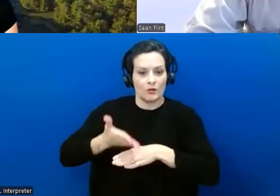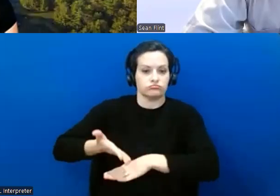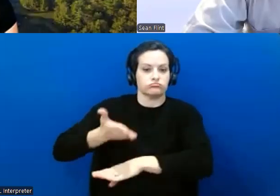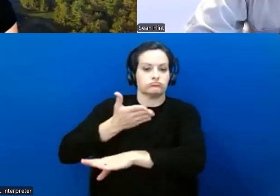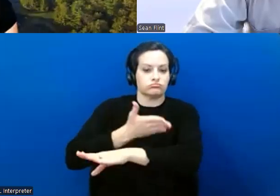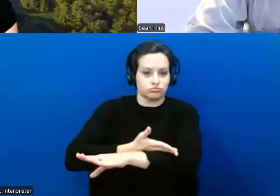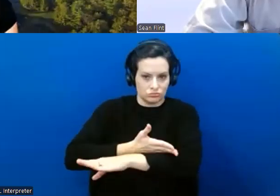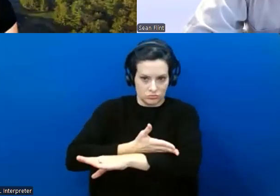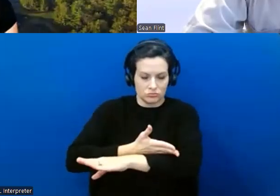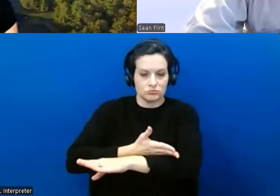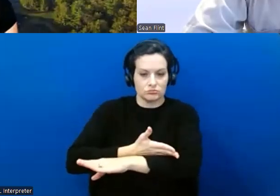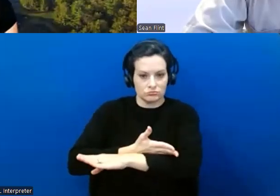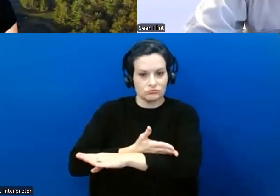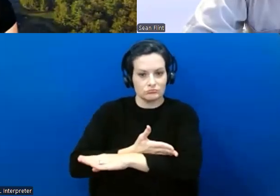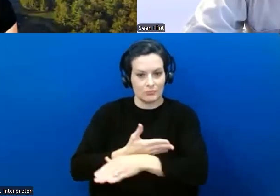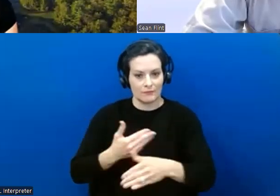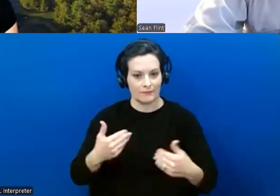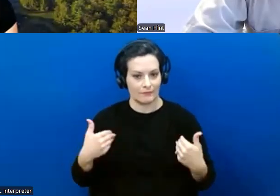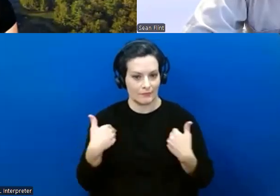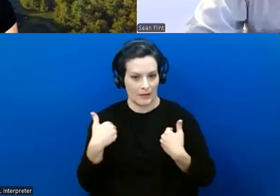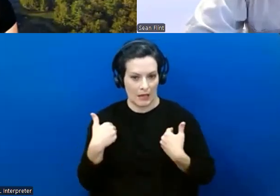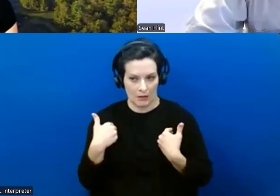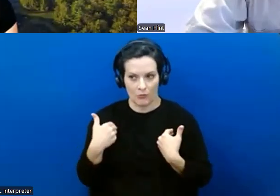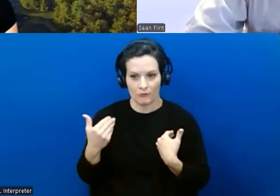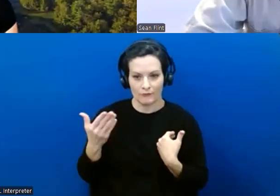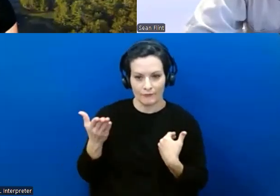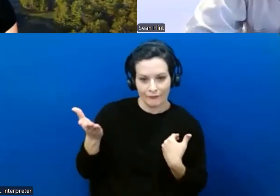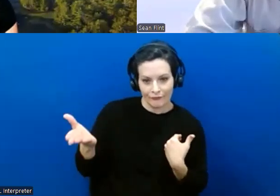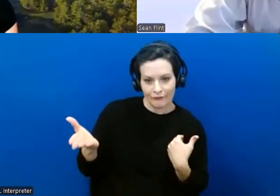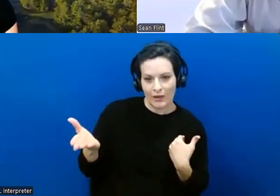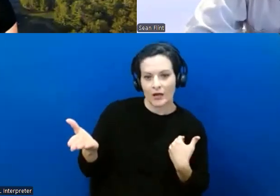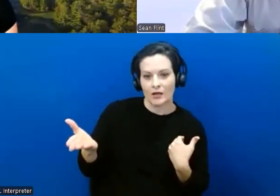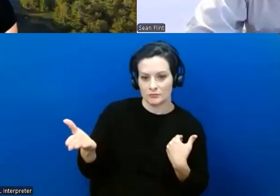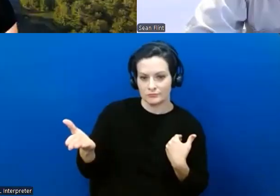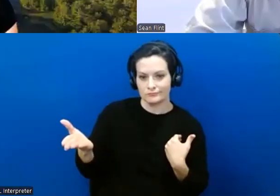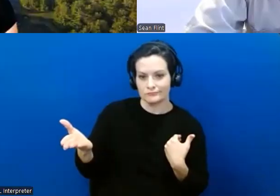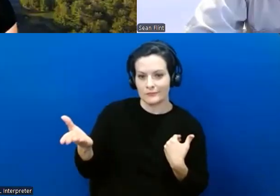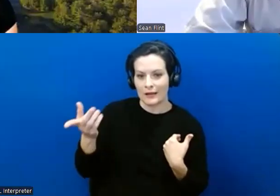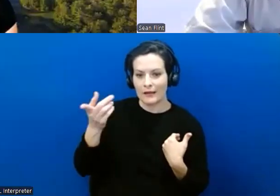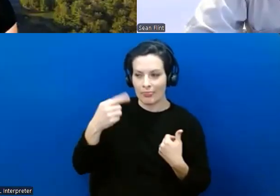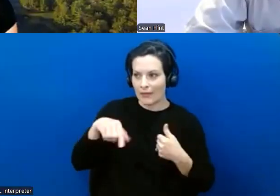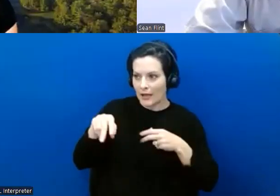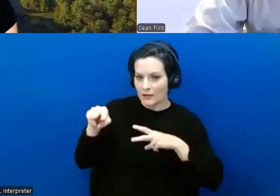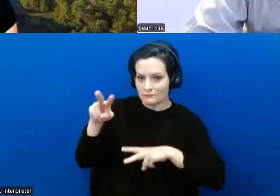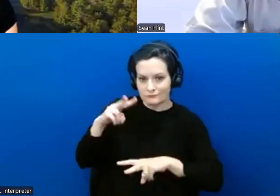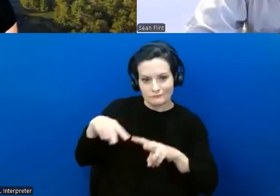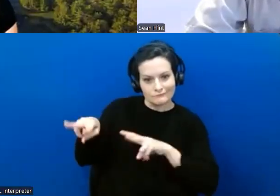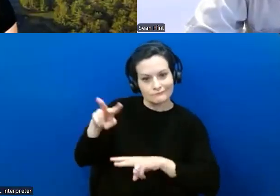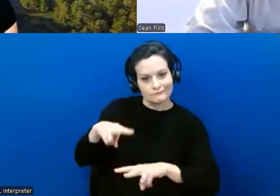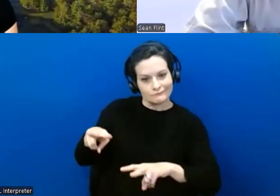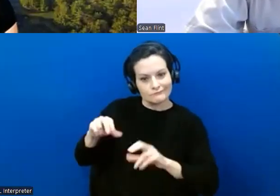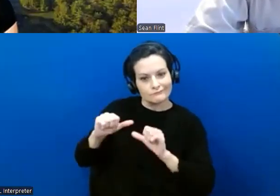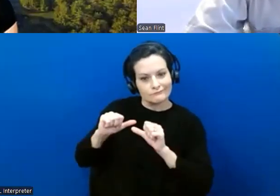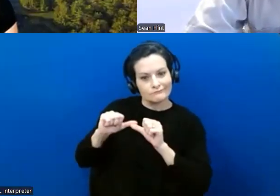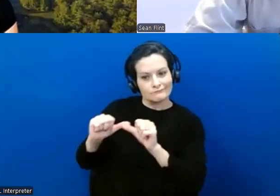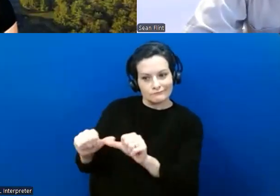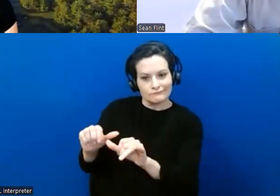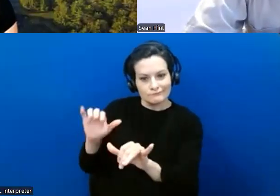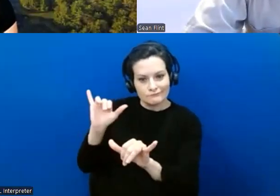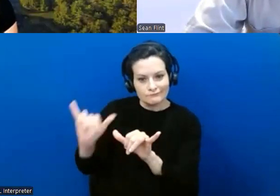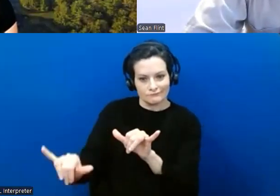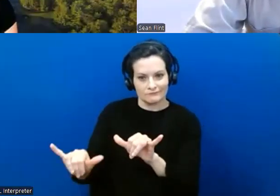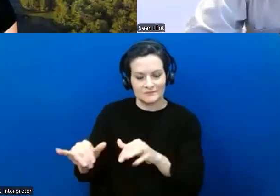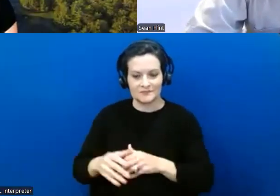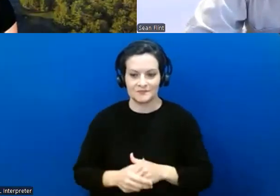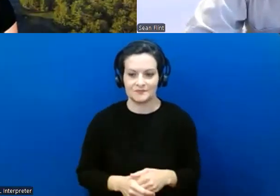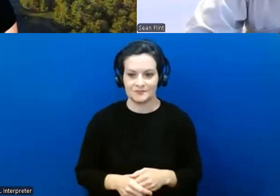manner so that the species that they're looking for while they're visiting will continue to be there. So